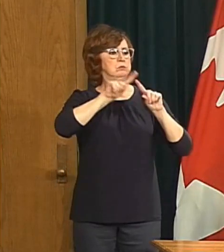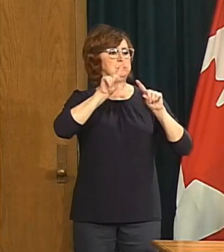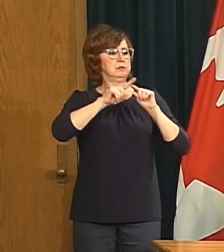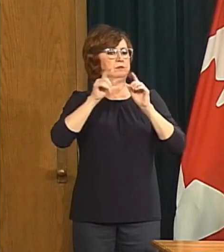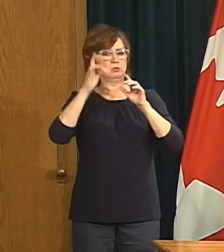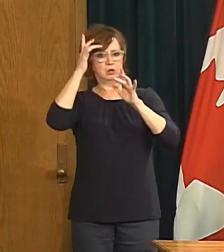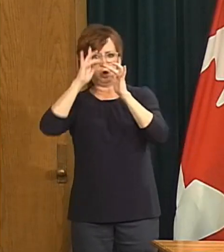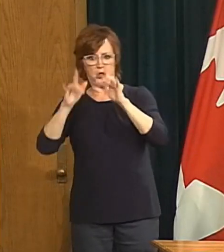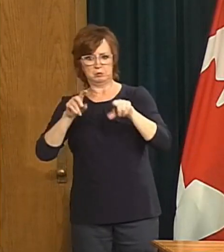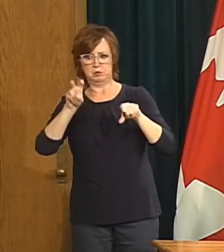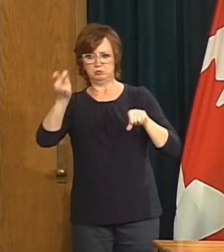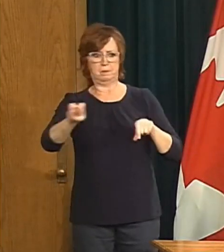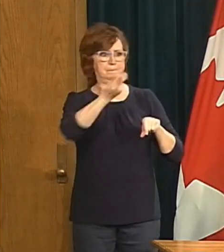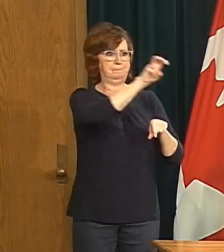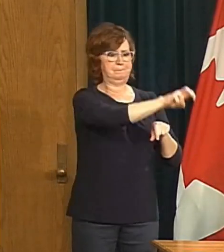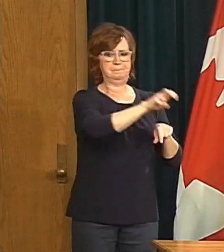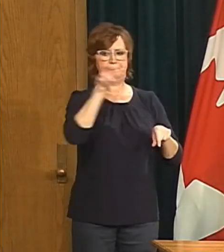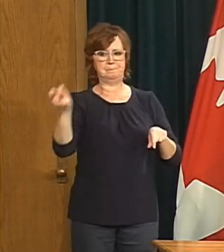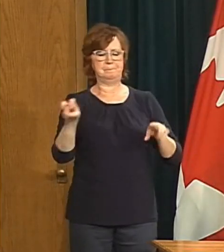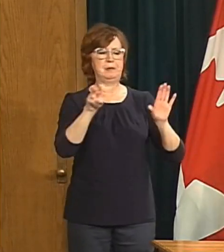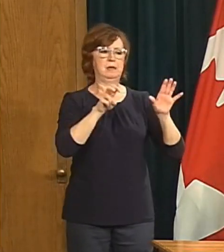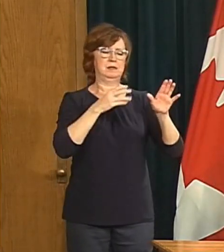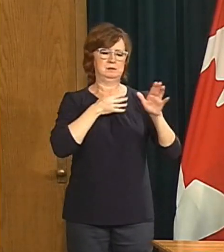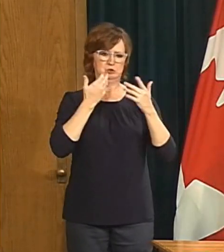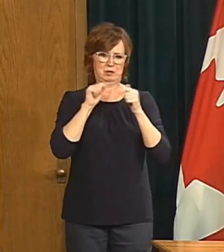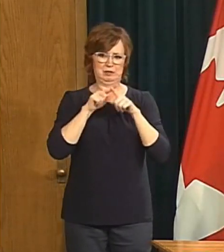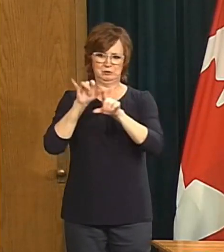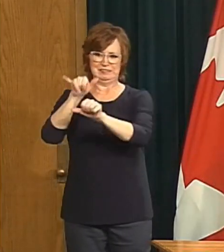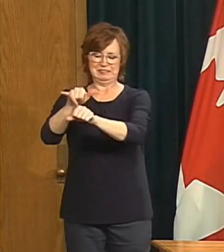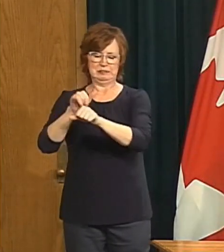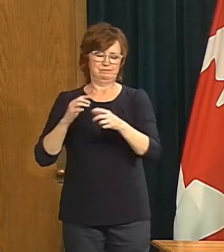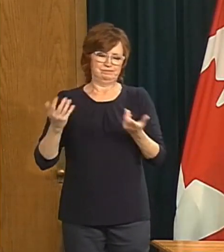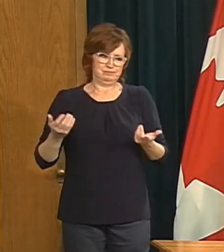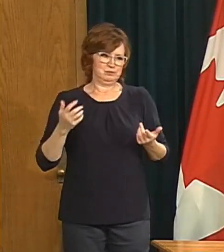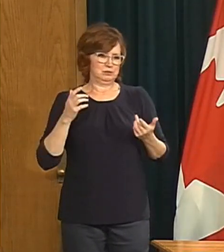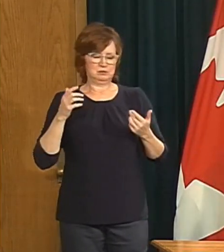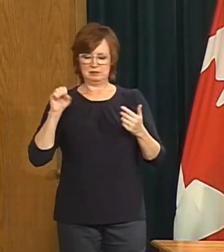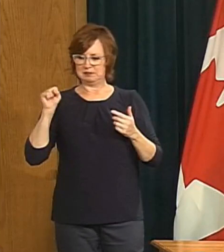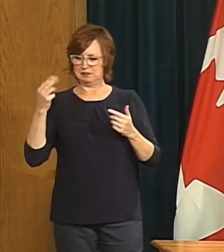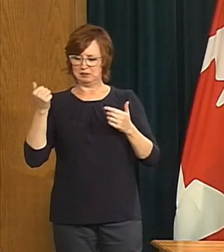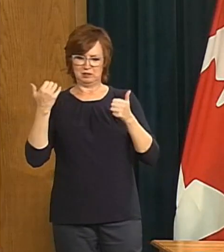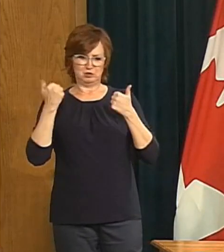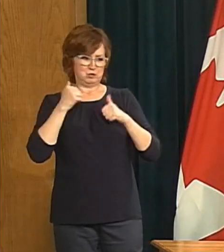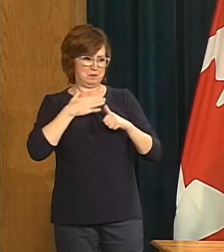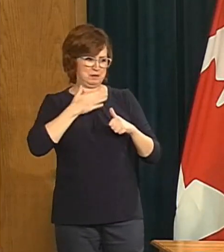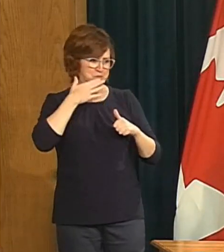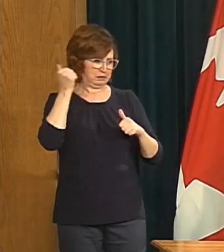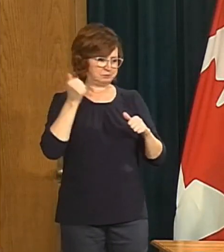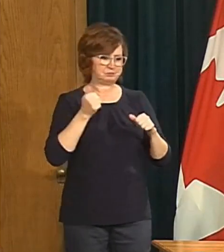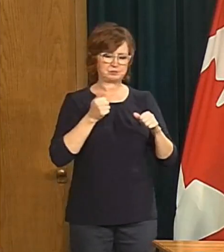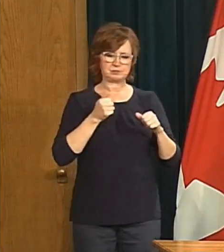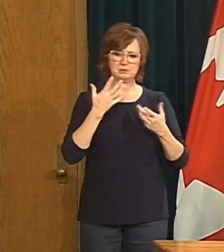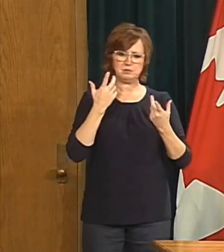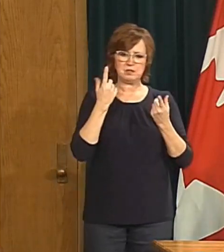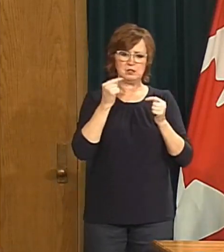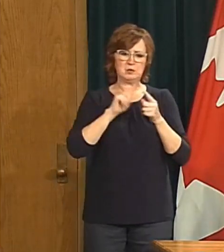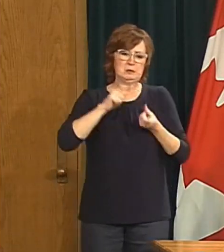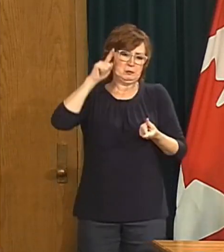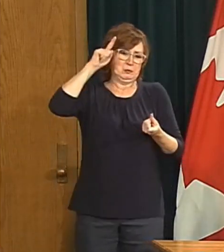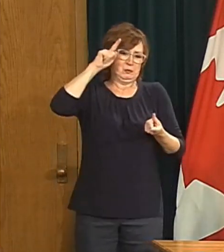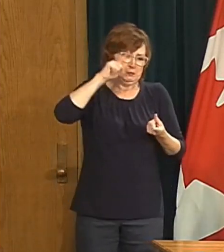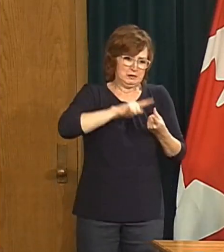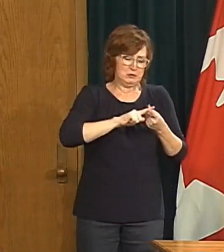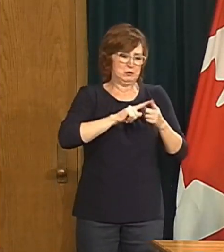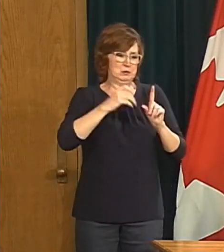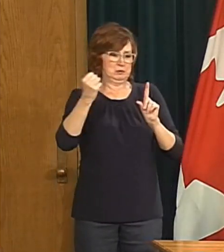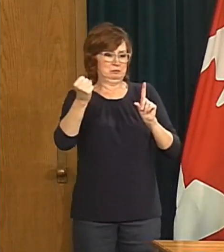terms of healthcare workers getting exposed in those settings, and also a risk to patients and residents. So with that, I'll